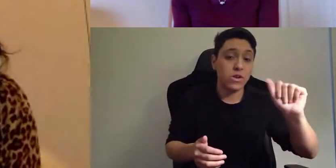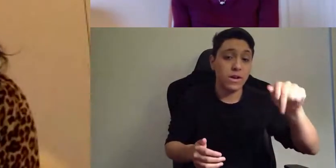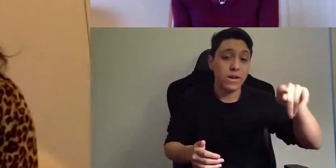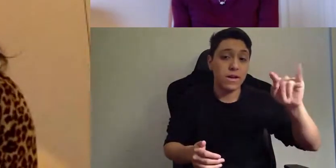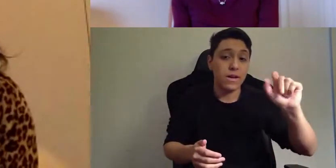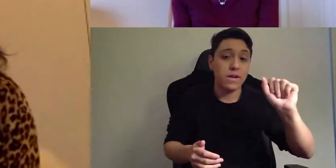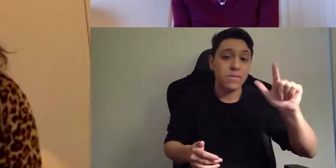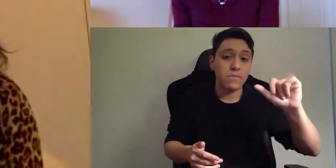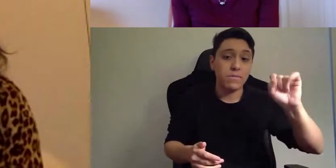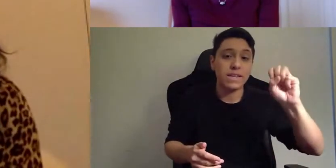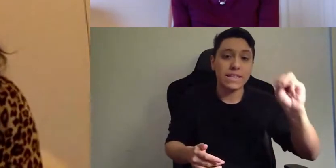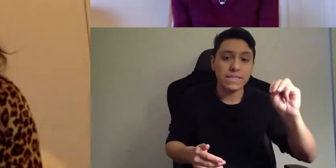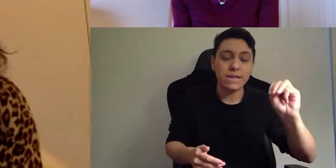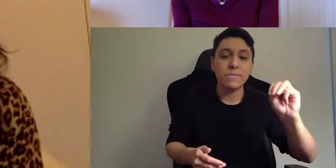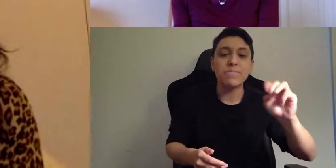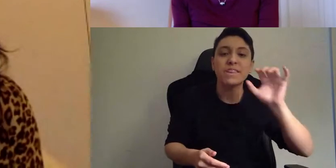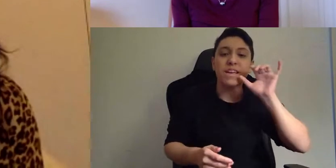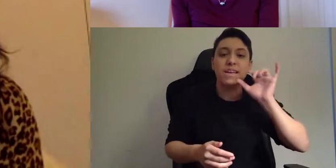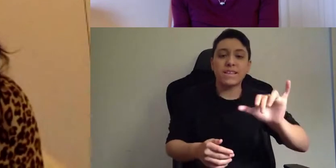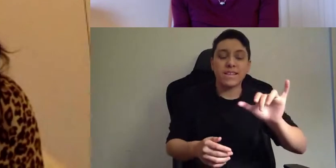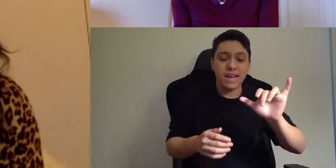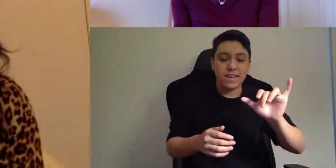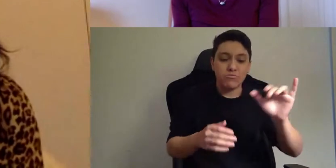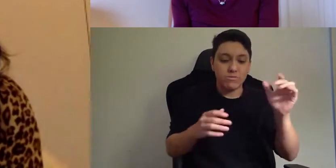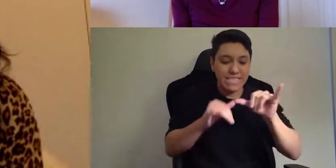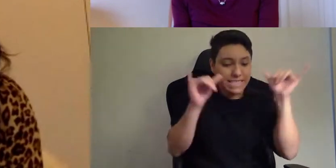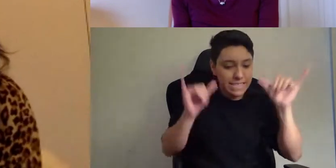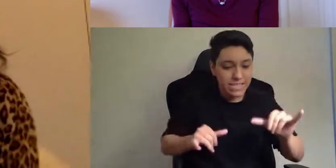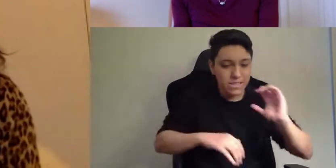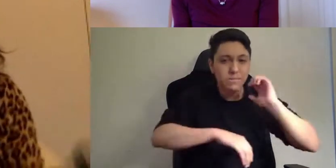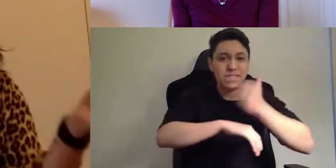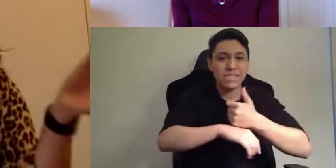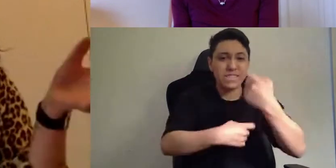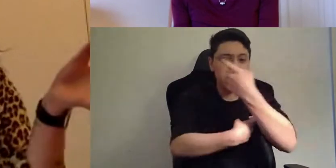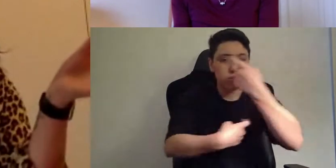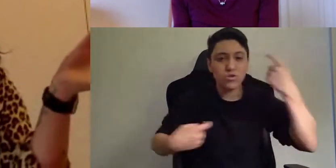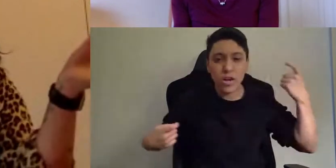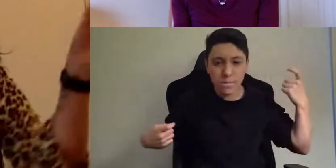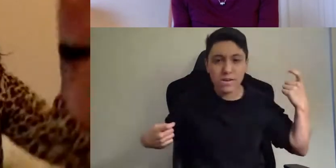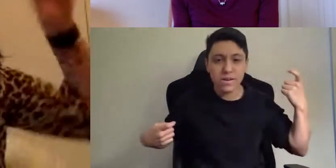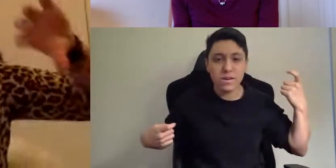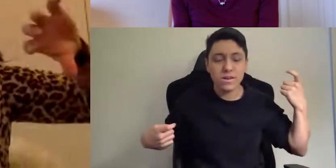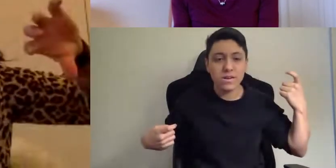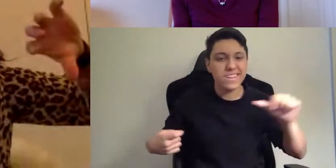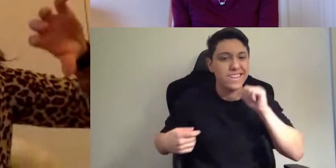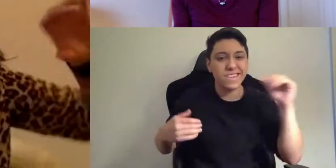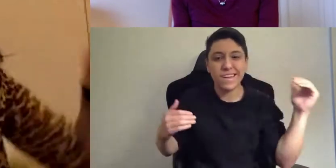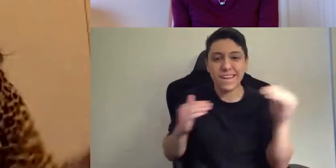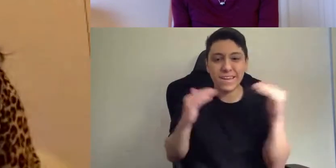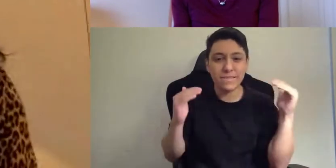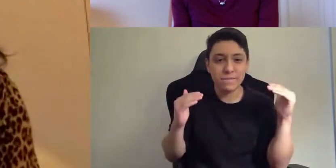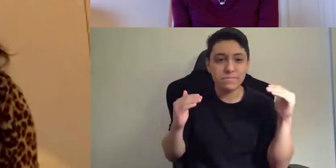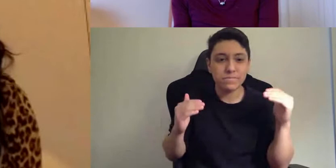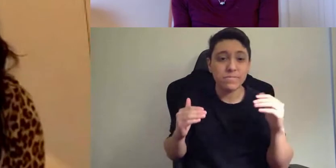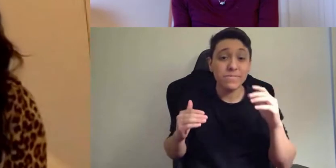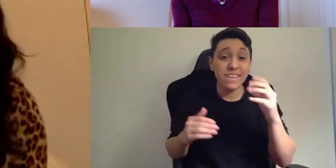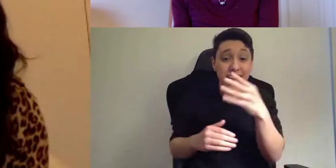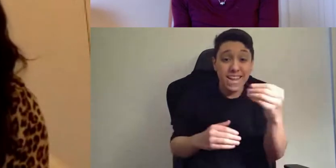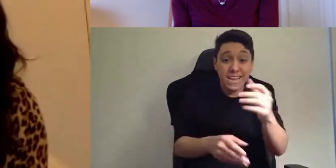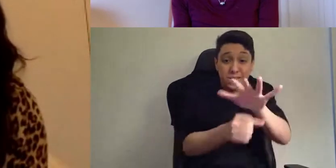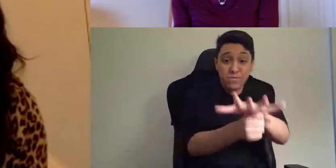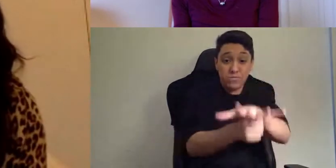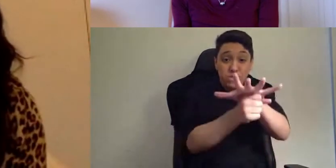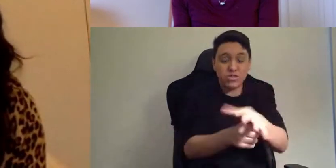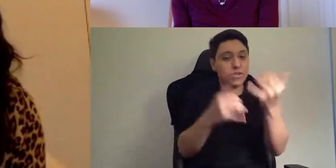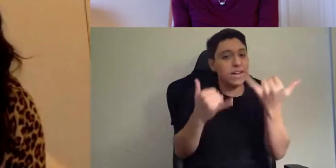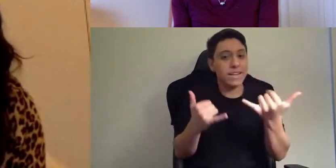trauma very, very unevenly. And now the pressure has been turned up all the way. You know, the pressure has